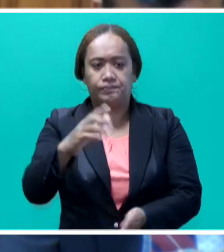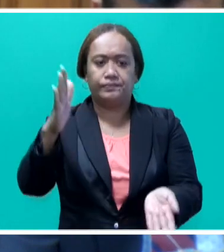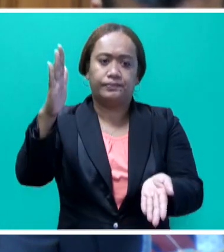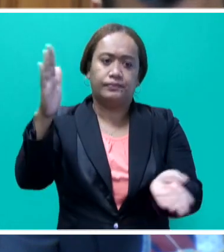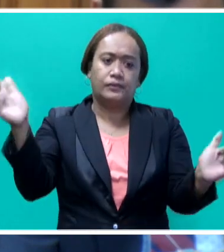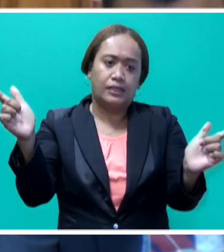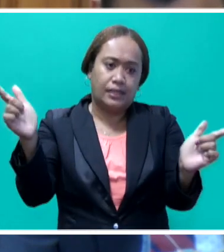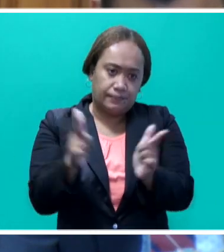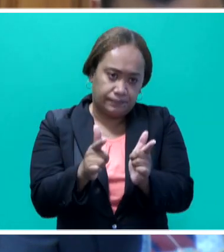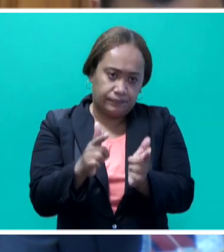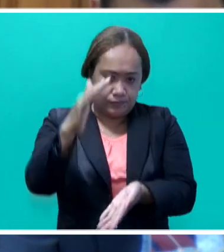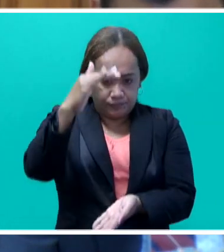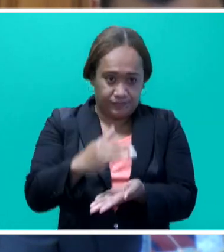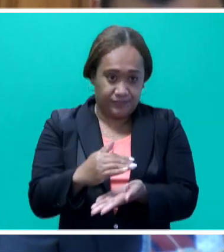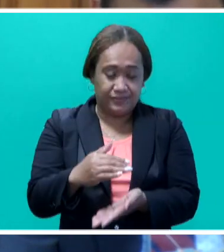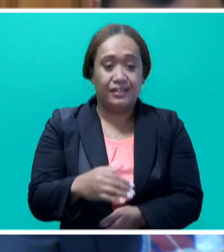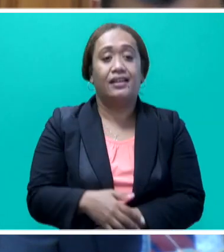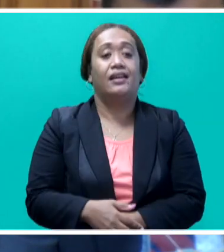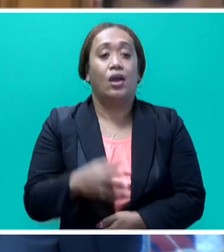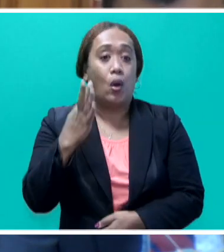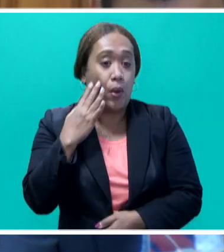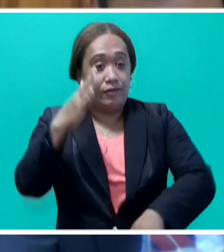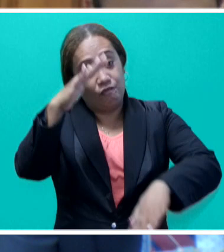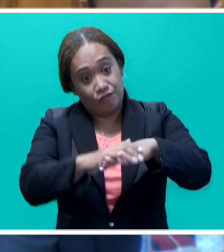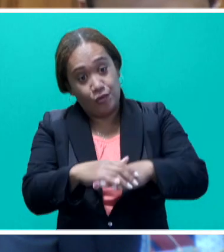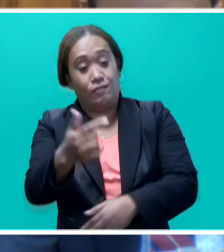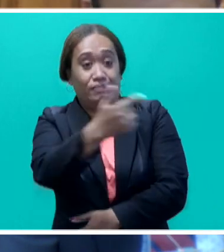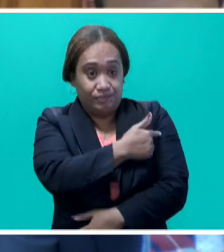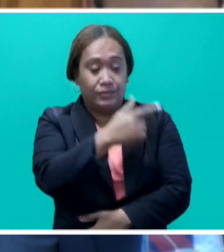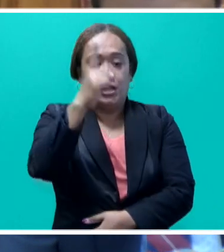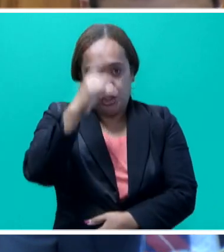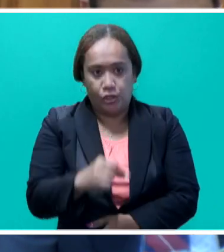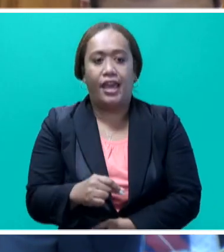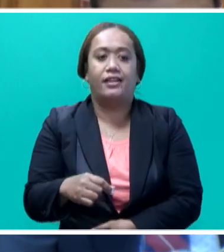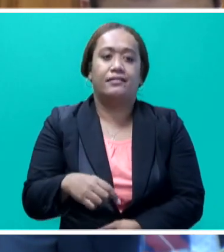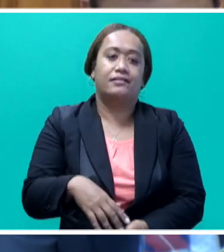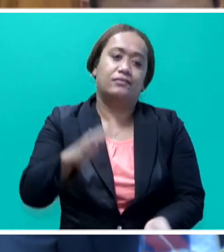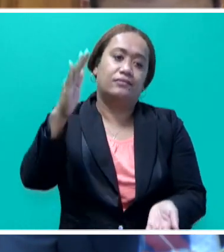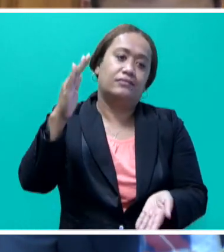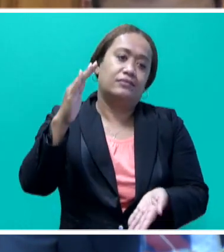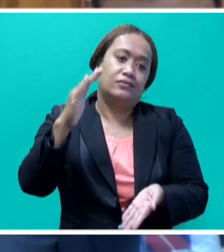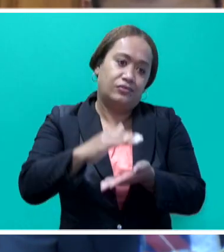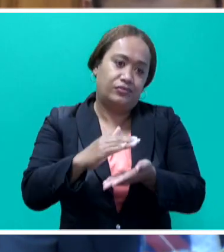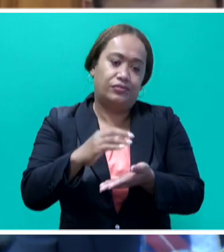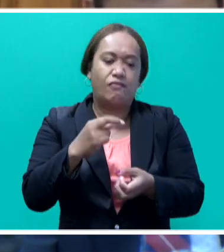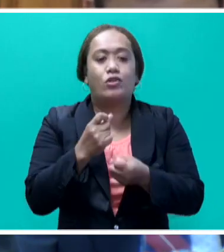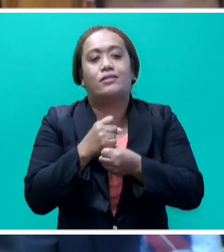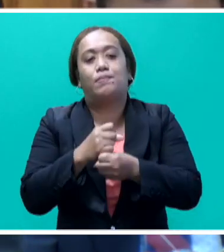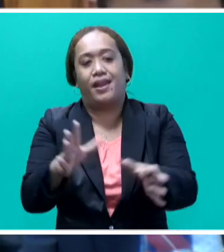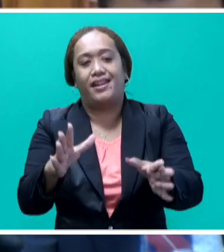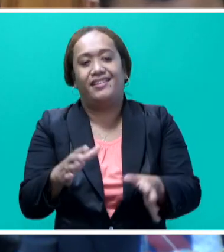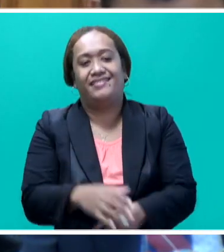being fully vaccinated. So that's also the reason why we would like as much as possible those who are working to be fully